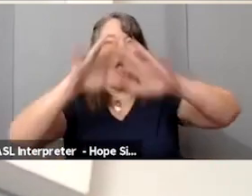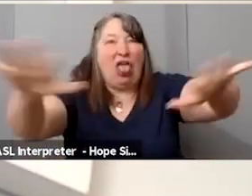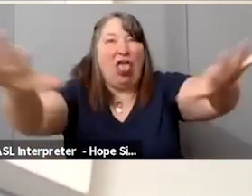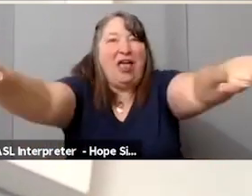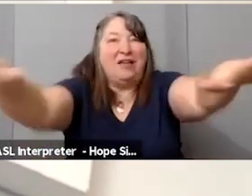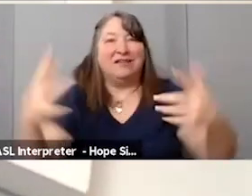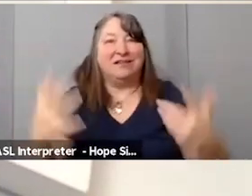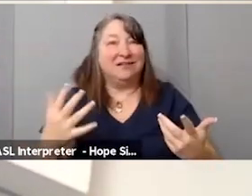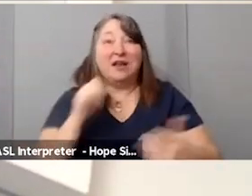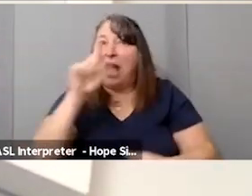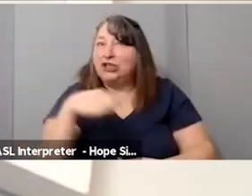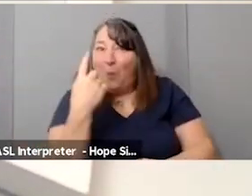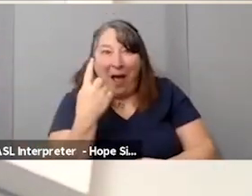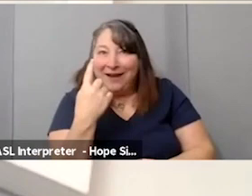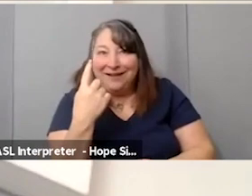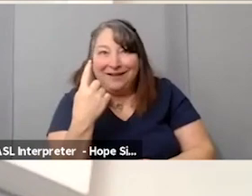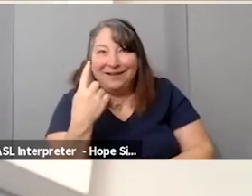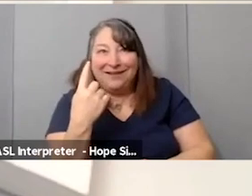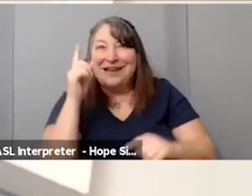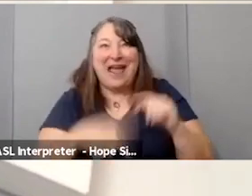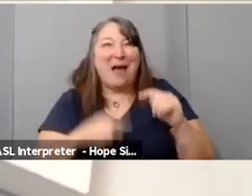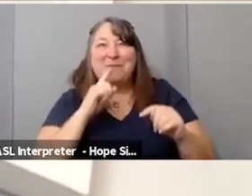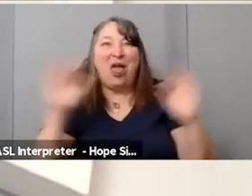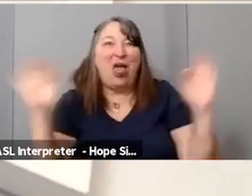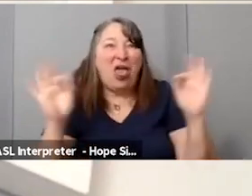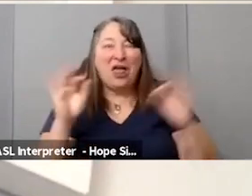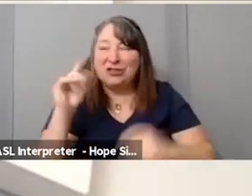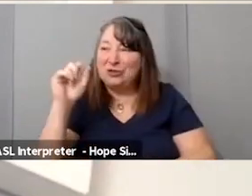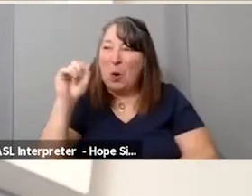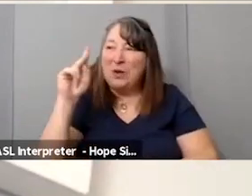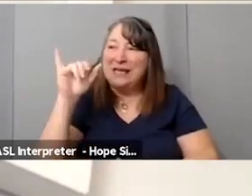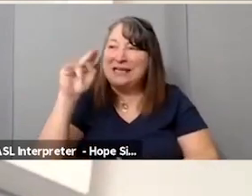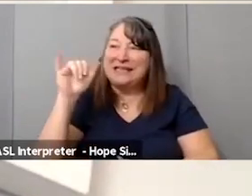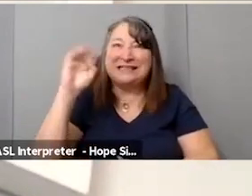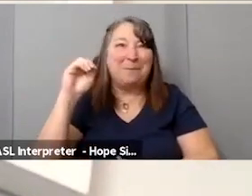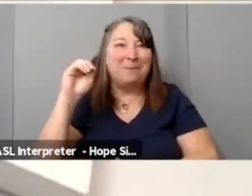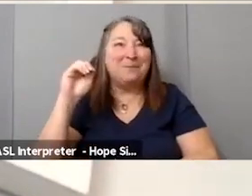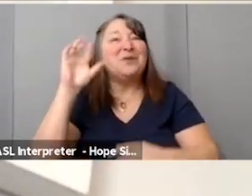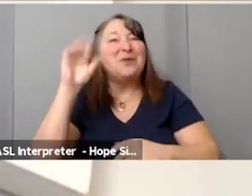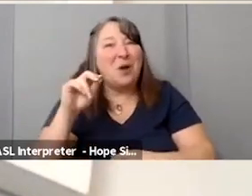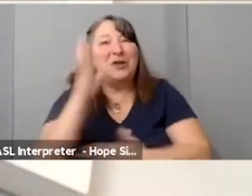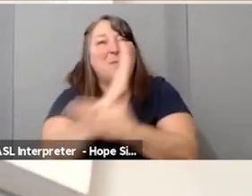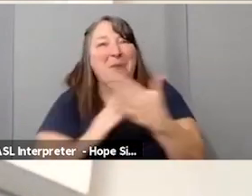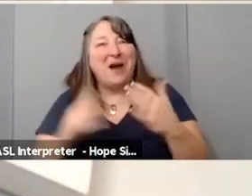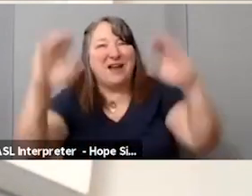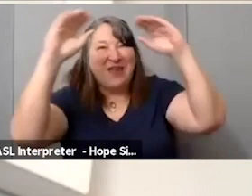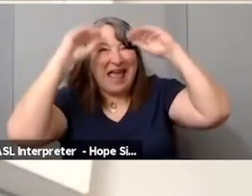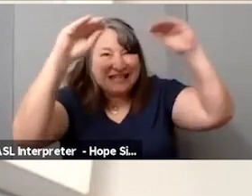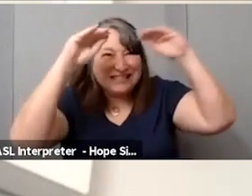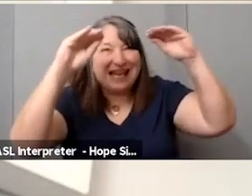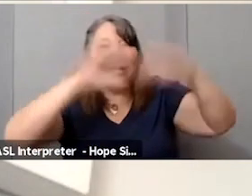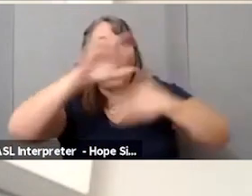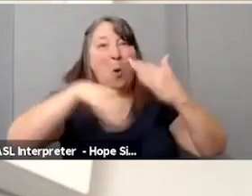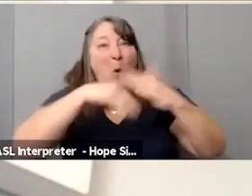not just one. It can't be tokenism. So there's a whole part of educating the system that